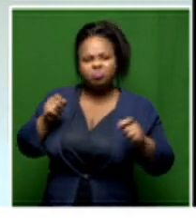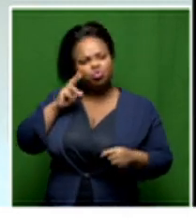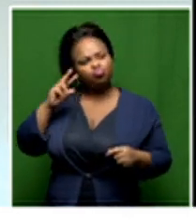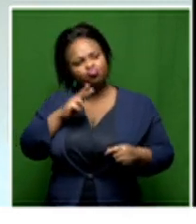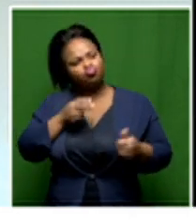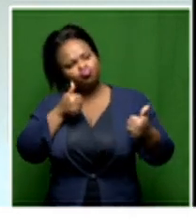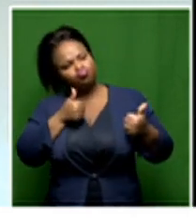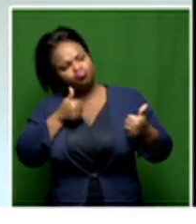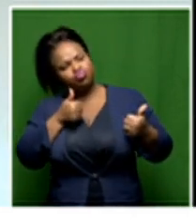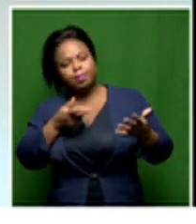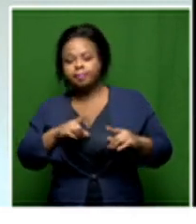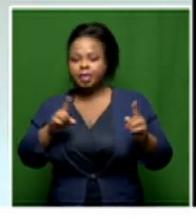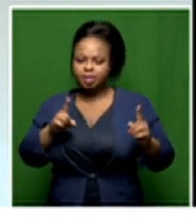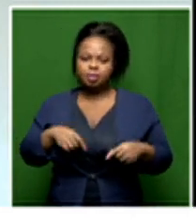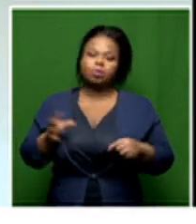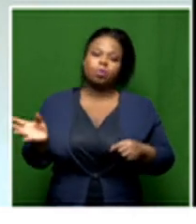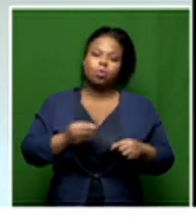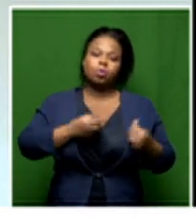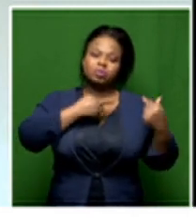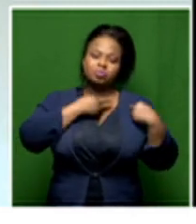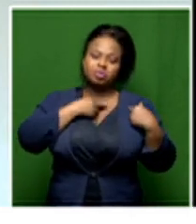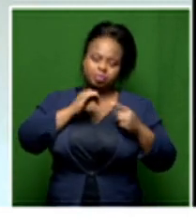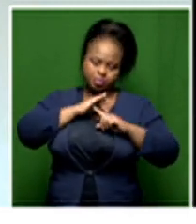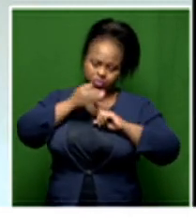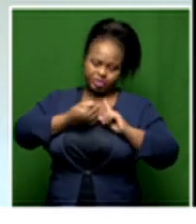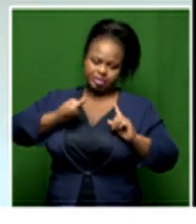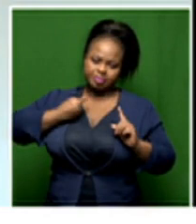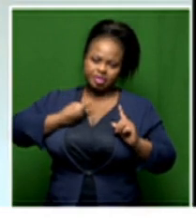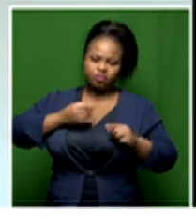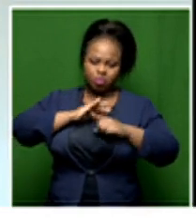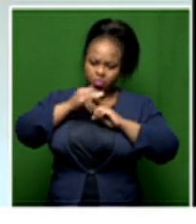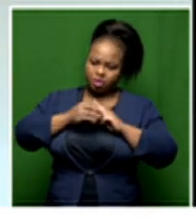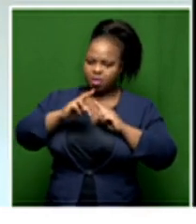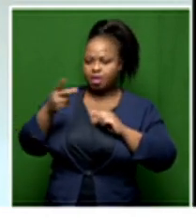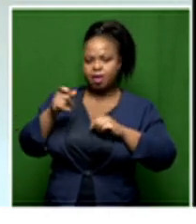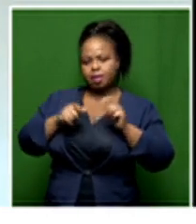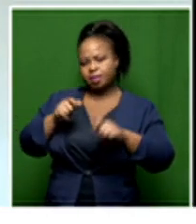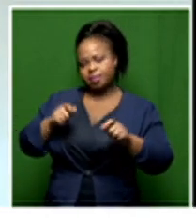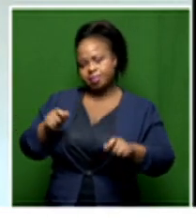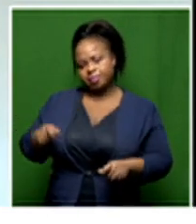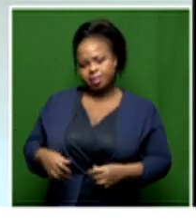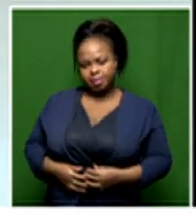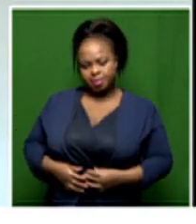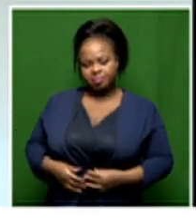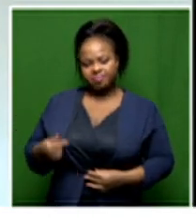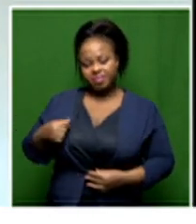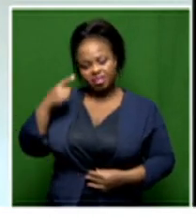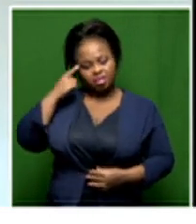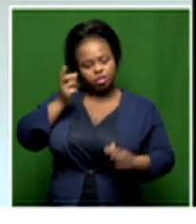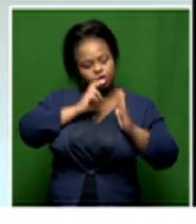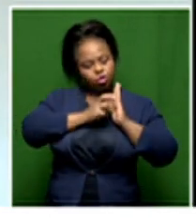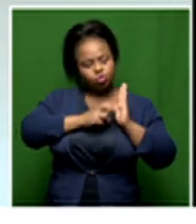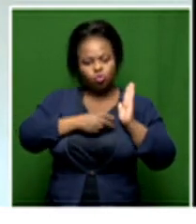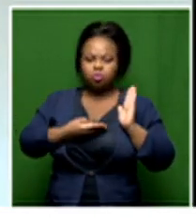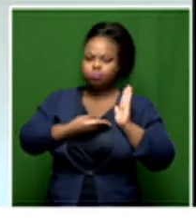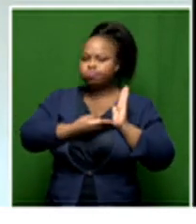safeguard themselves, but those around them. So I think the rules are there in terms of the